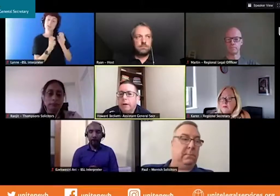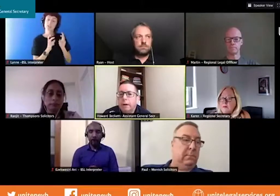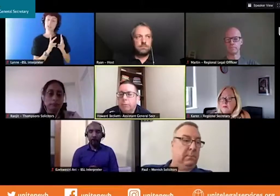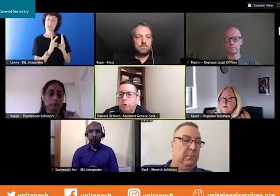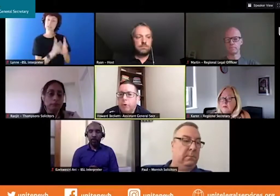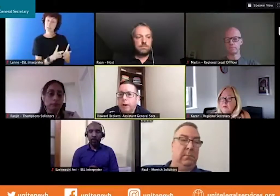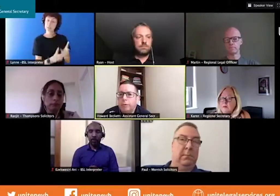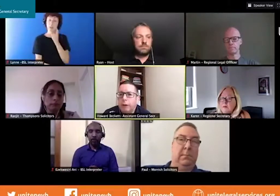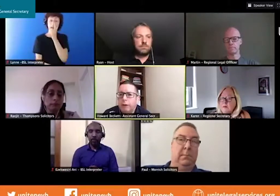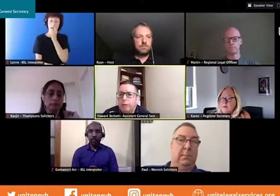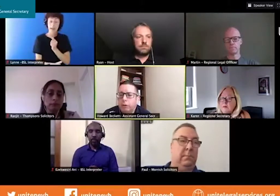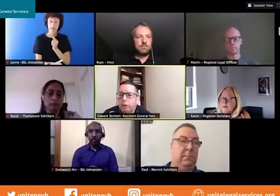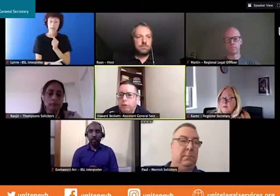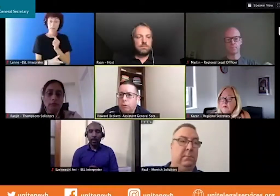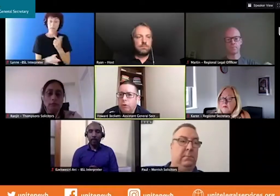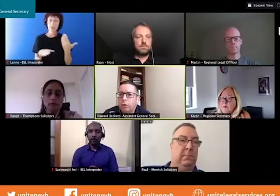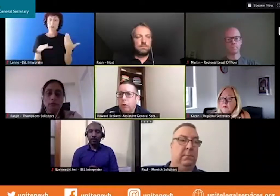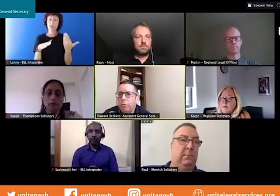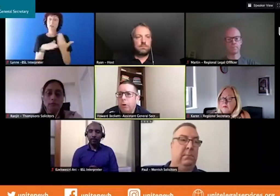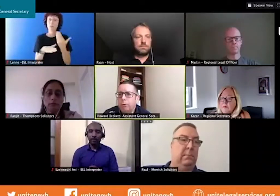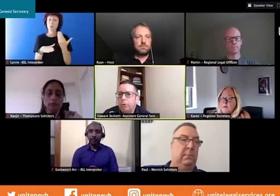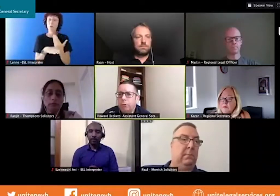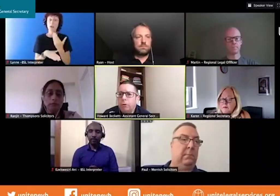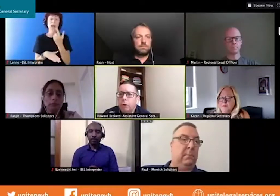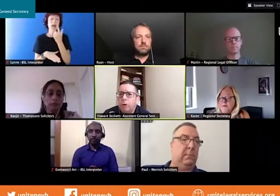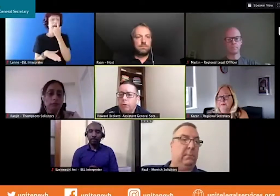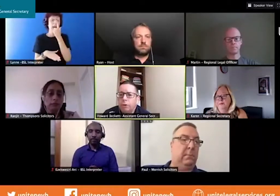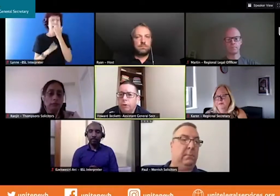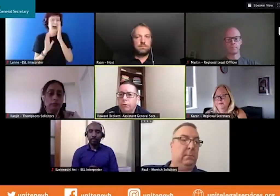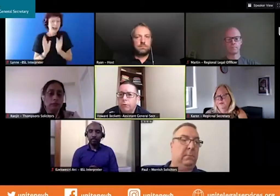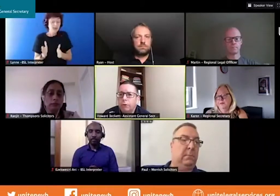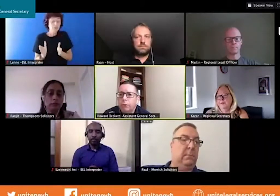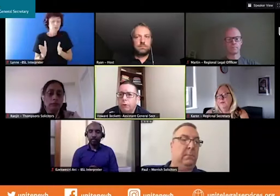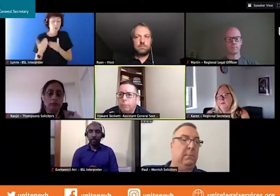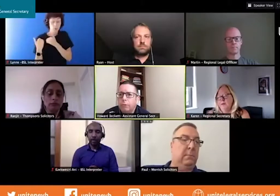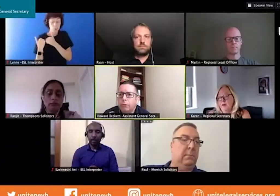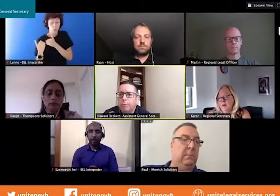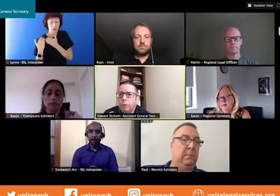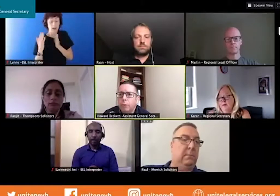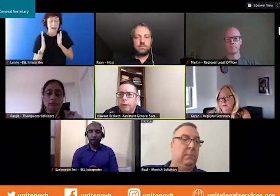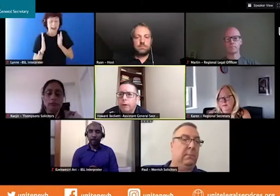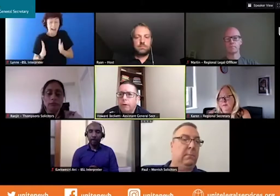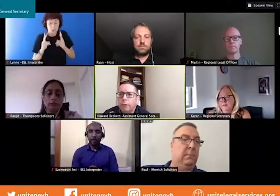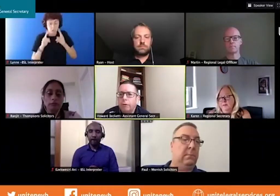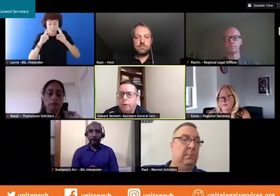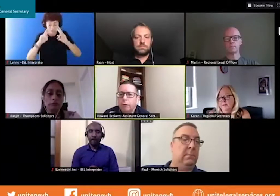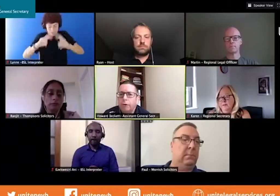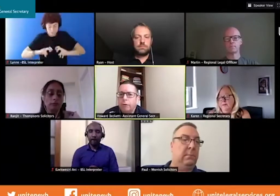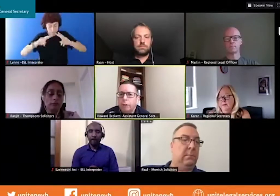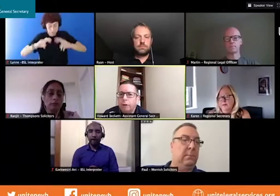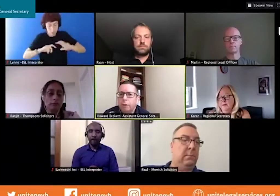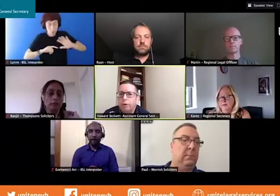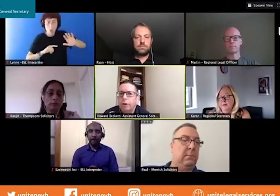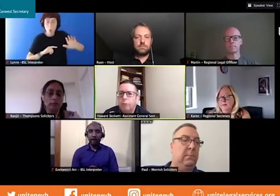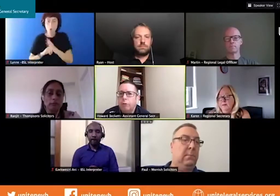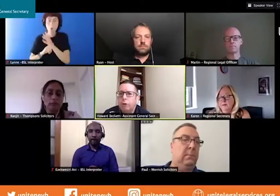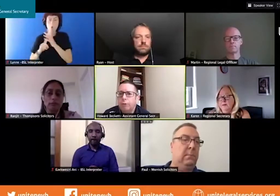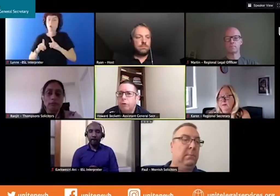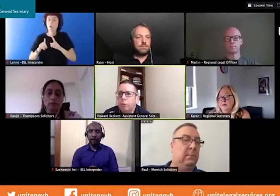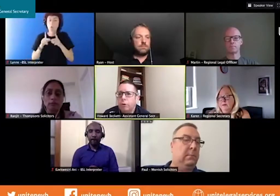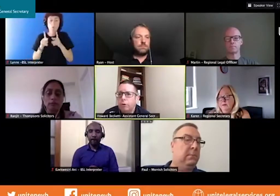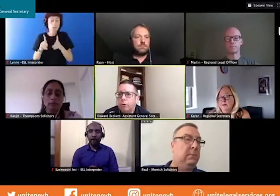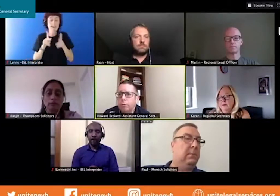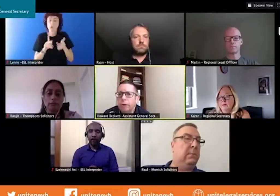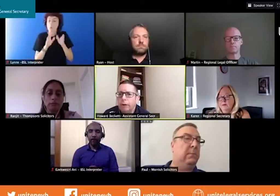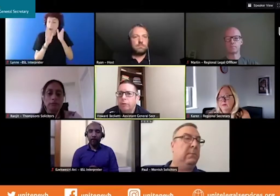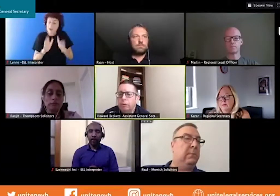an employer has a duty to look at all possible alternatives to a dismissal when they're considering redundancy. And obviously the most obvious one at